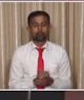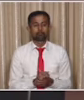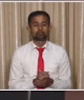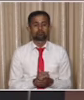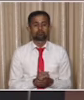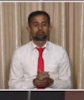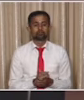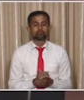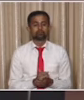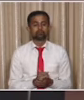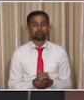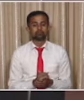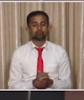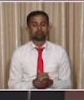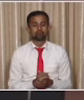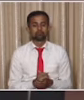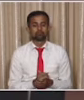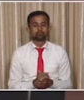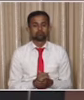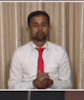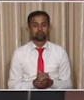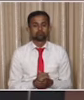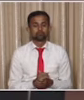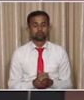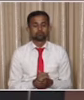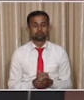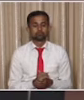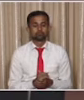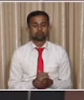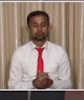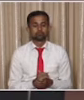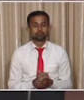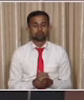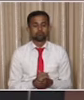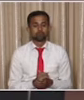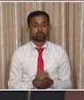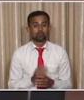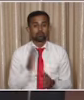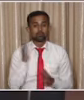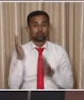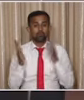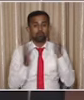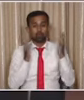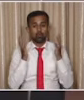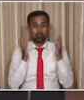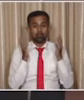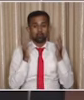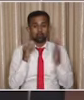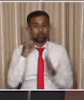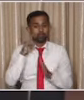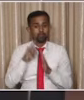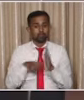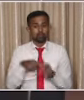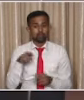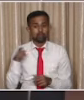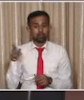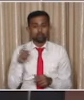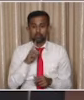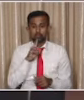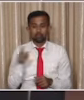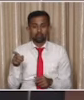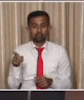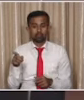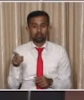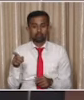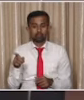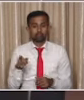the entire world at San Francisco told Japan that they must pay war reparations,